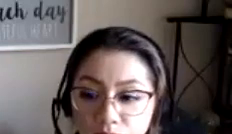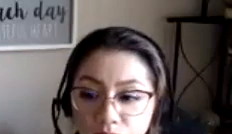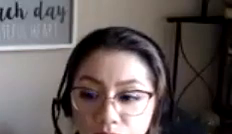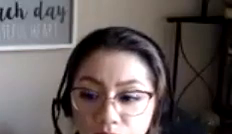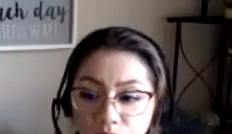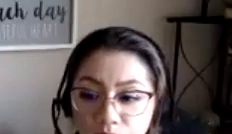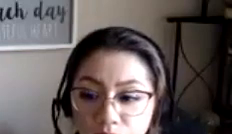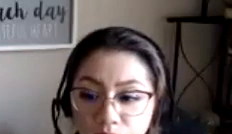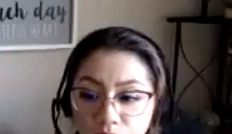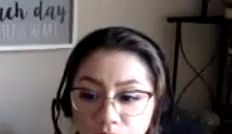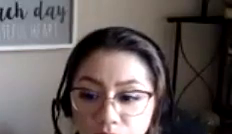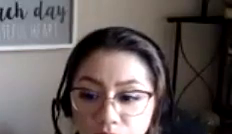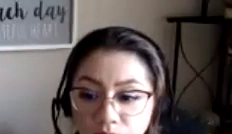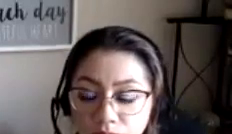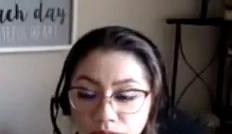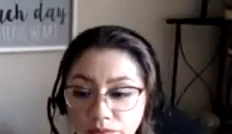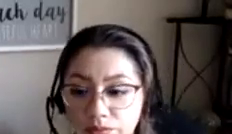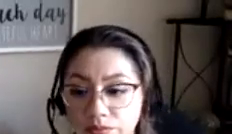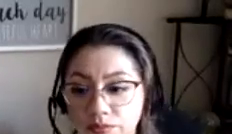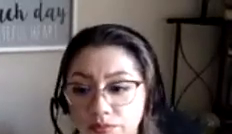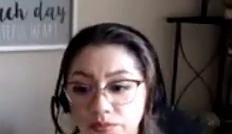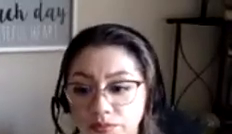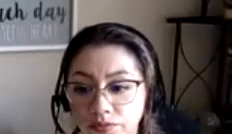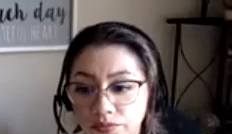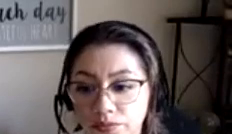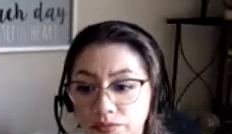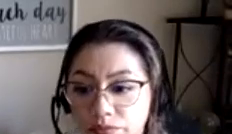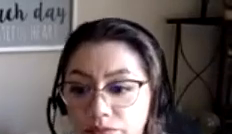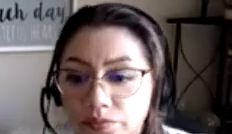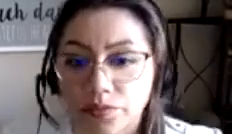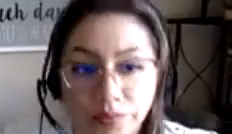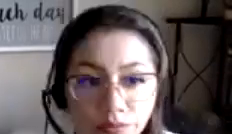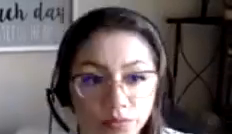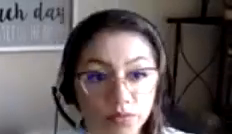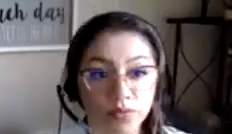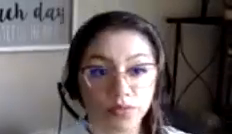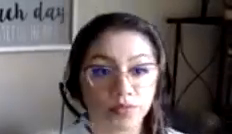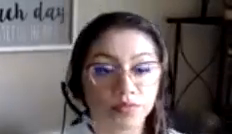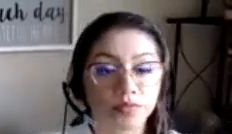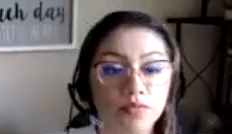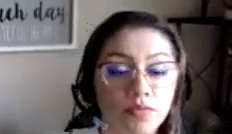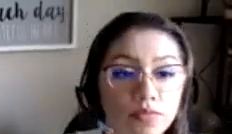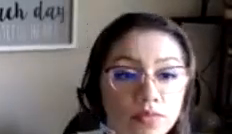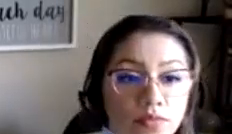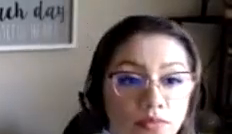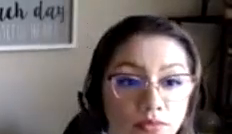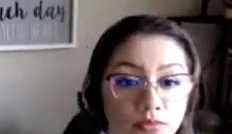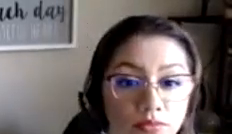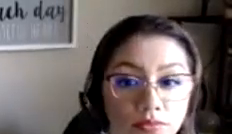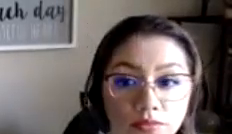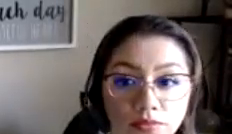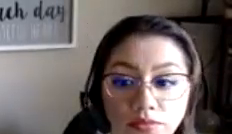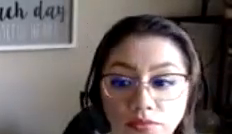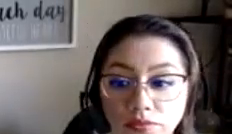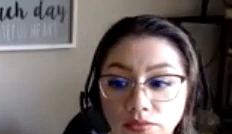might not meet the housing, the request, but it would not have to do with the verification that you have provided. So we can